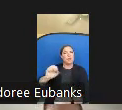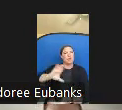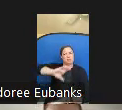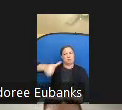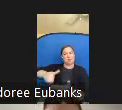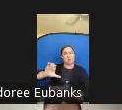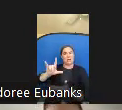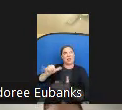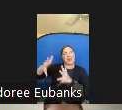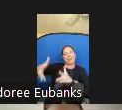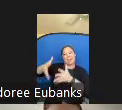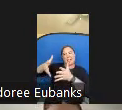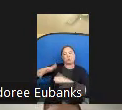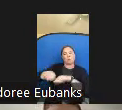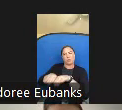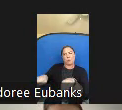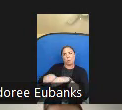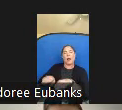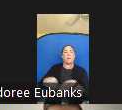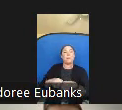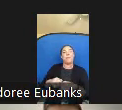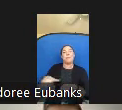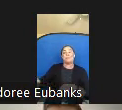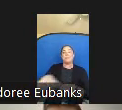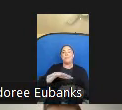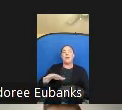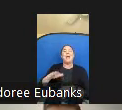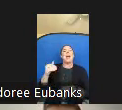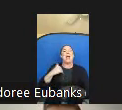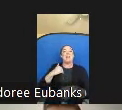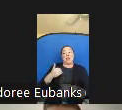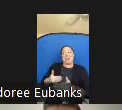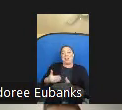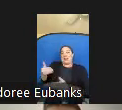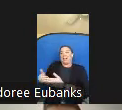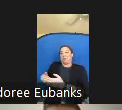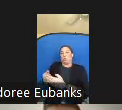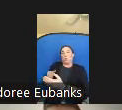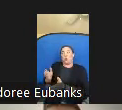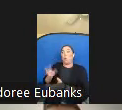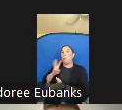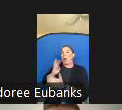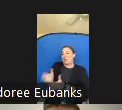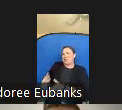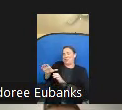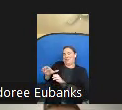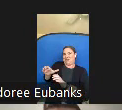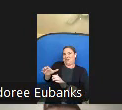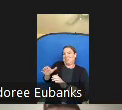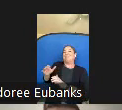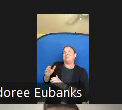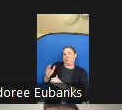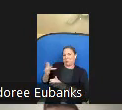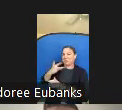from the treading exercise, there was actually a large water container in the corner. So presumably they would have been kind of adjusting